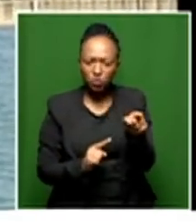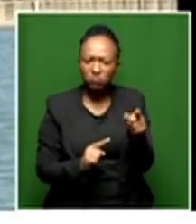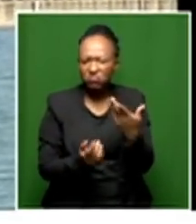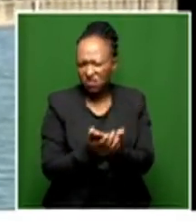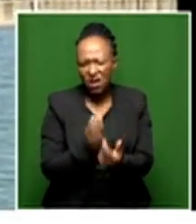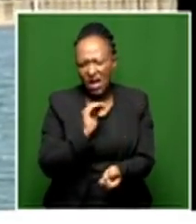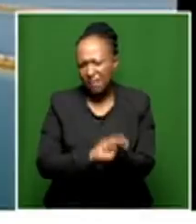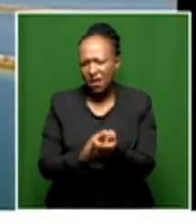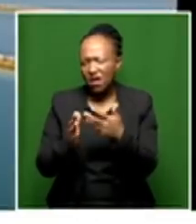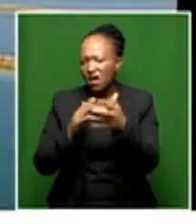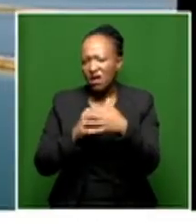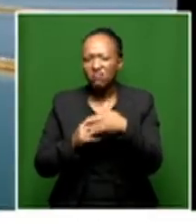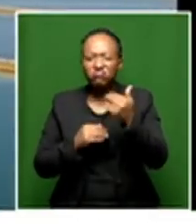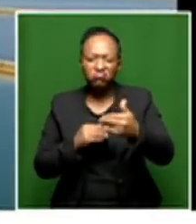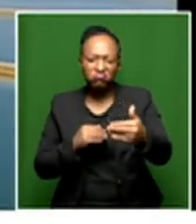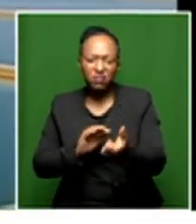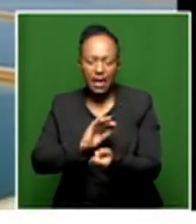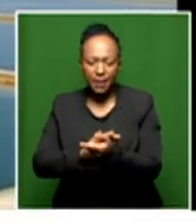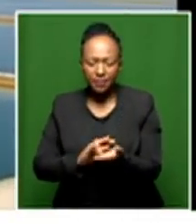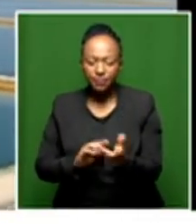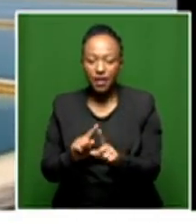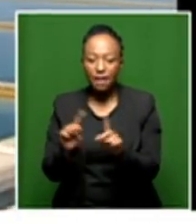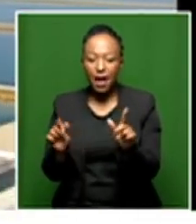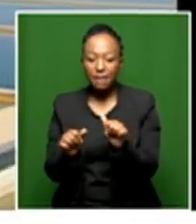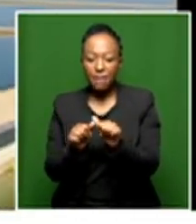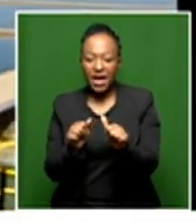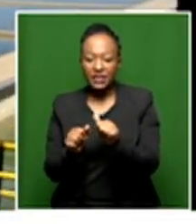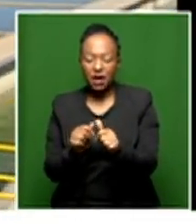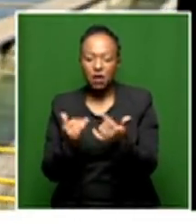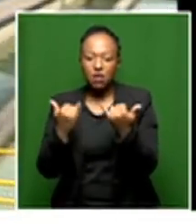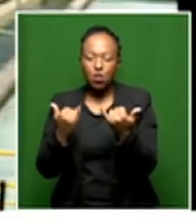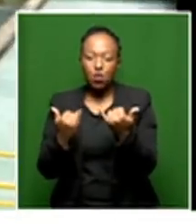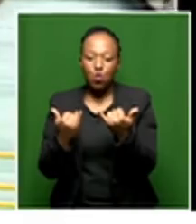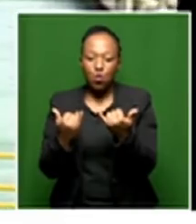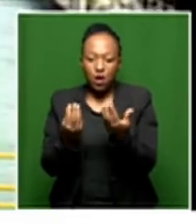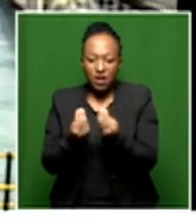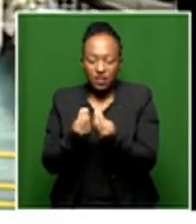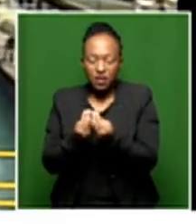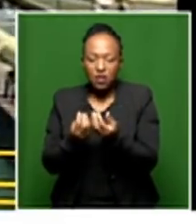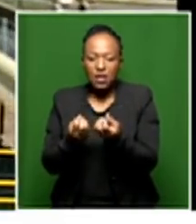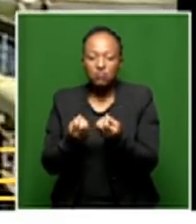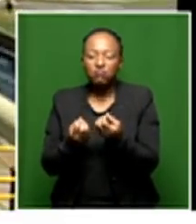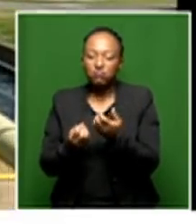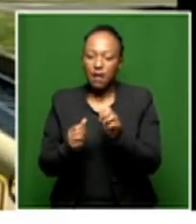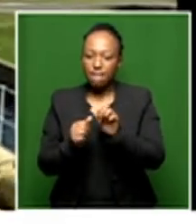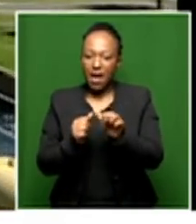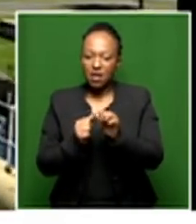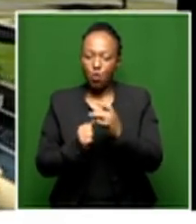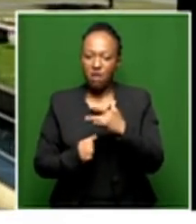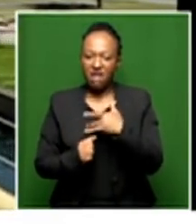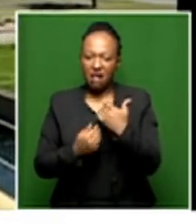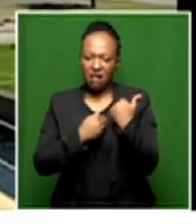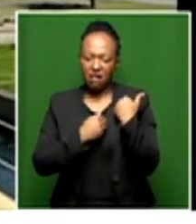happen every now and then. But at least I think one of the things that gives us comfort is that we are